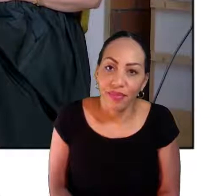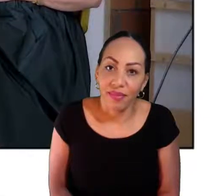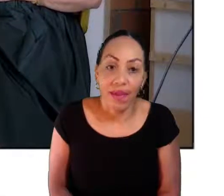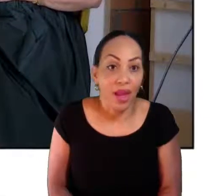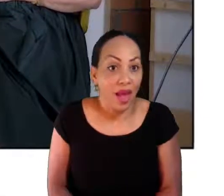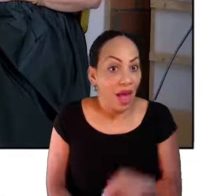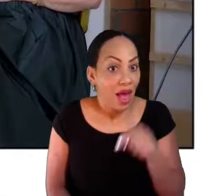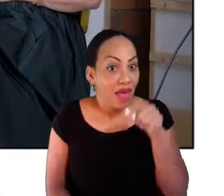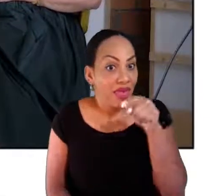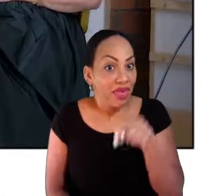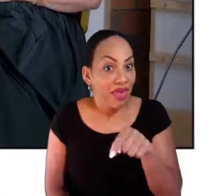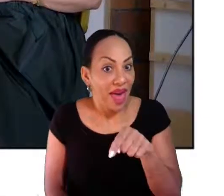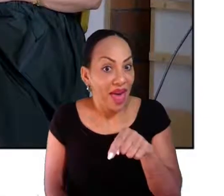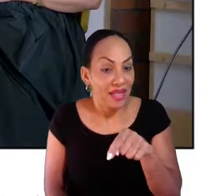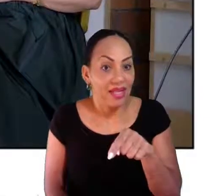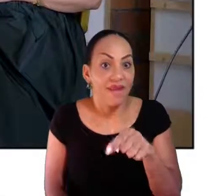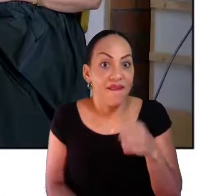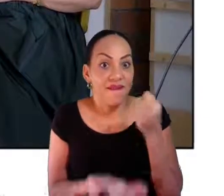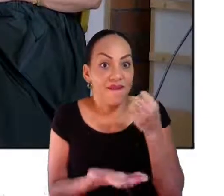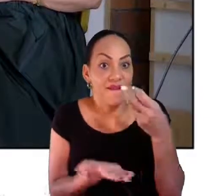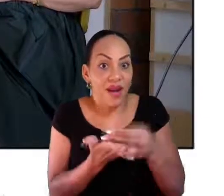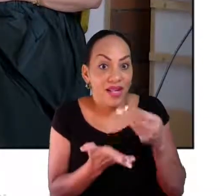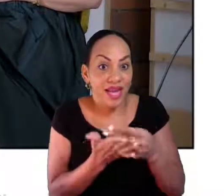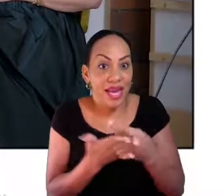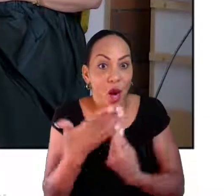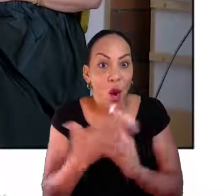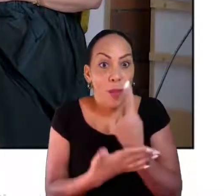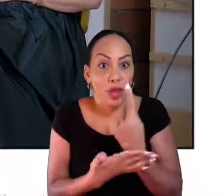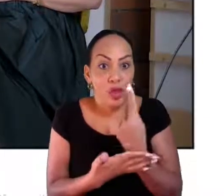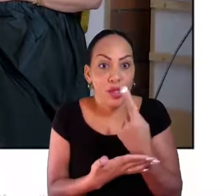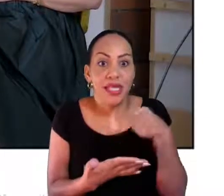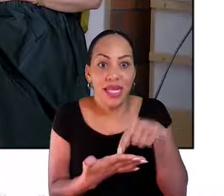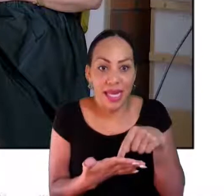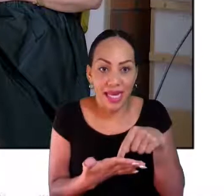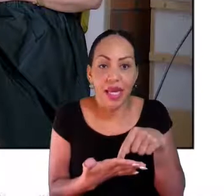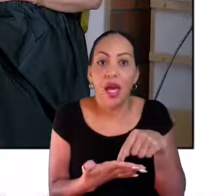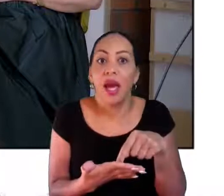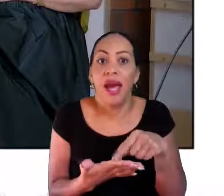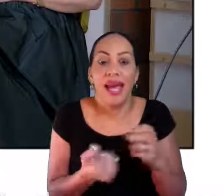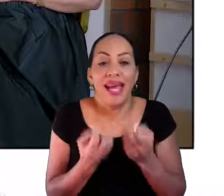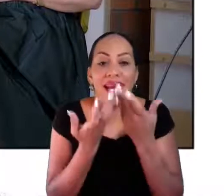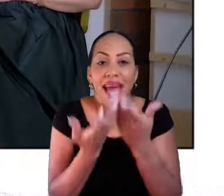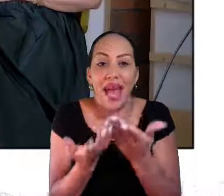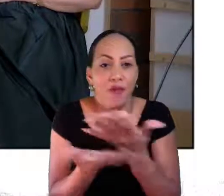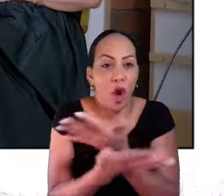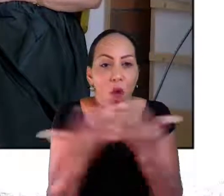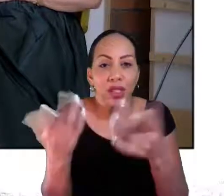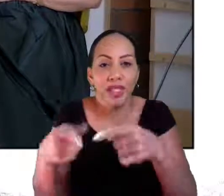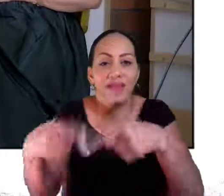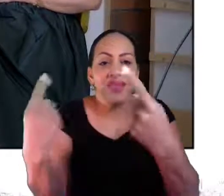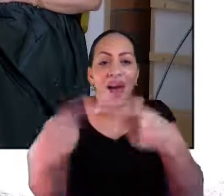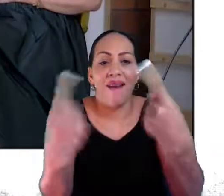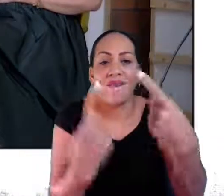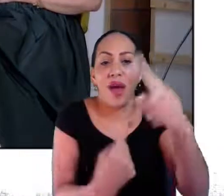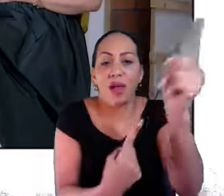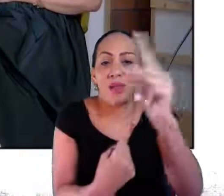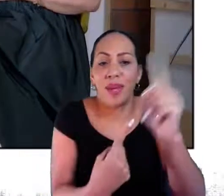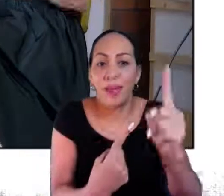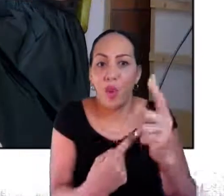in the whole program existed, and I say that without any actual numbers data to back it up, so please don't question it too